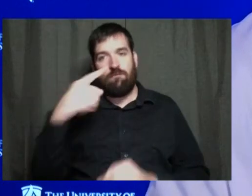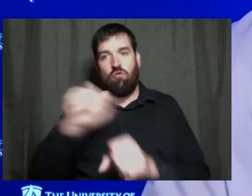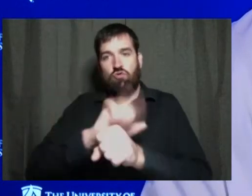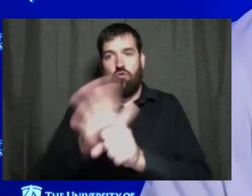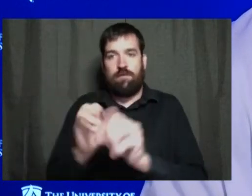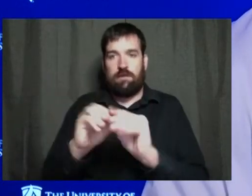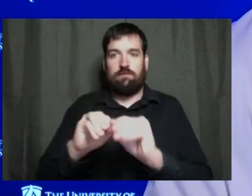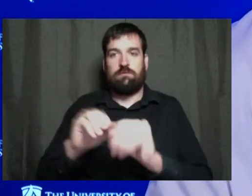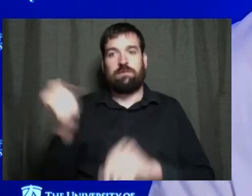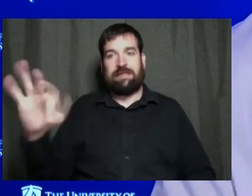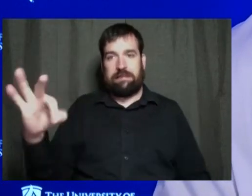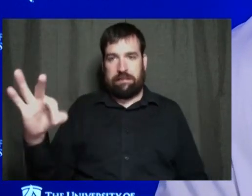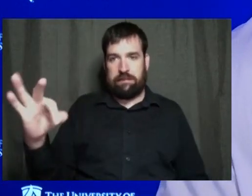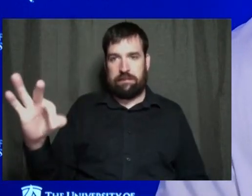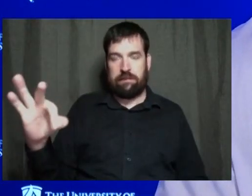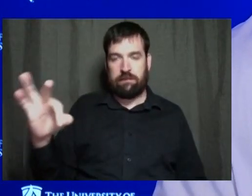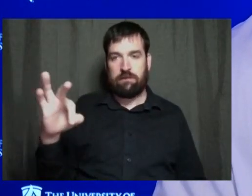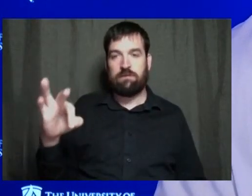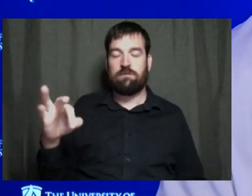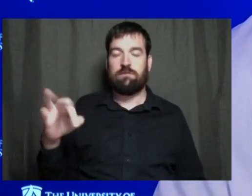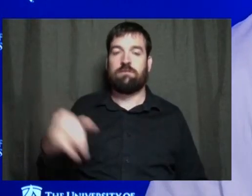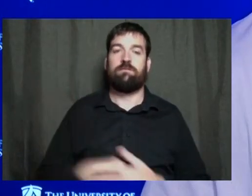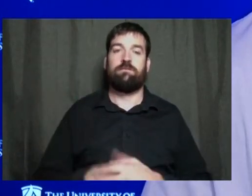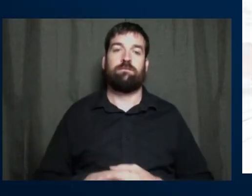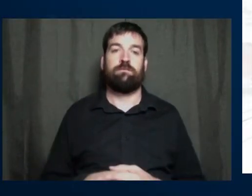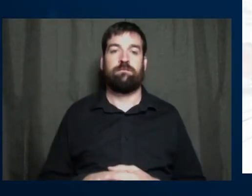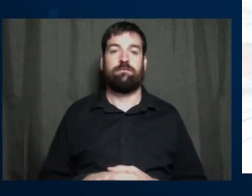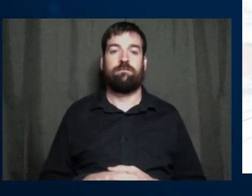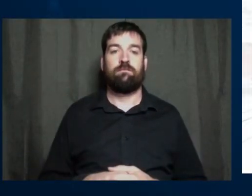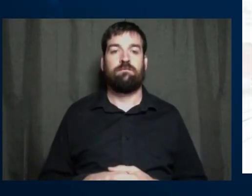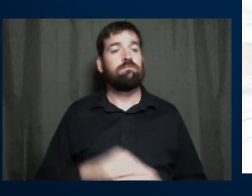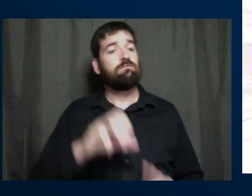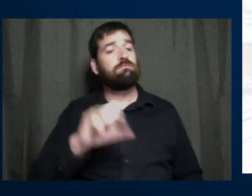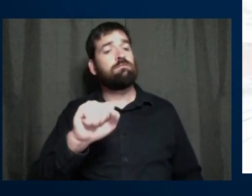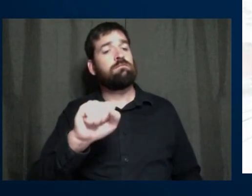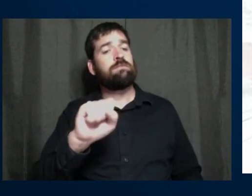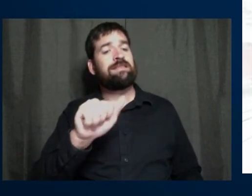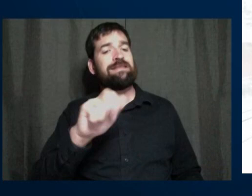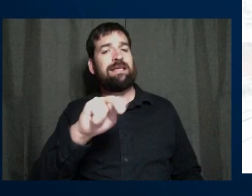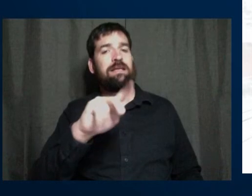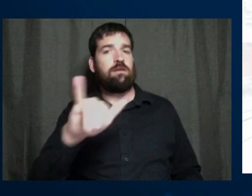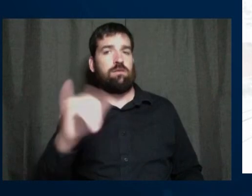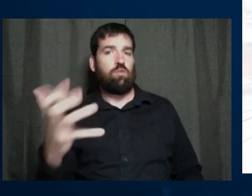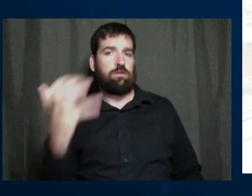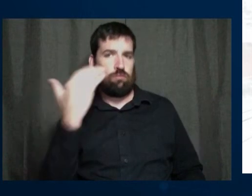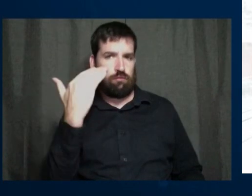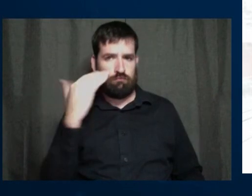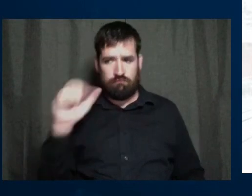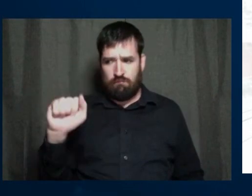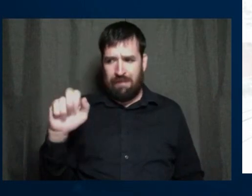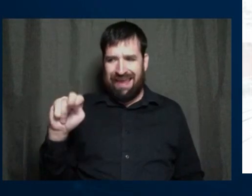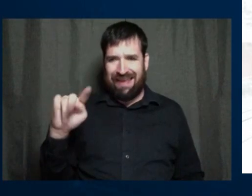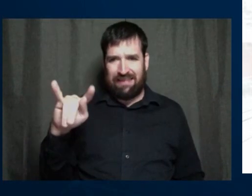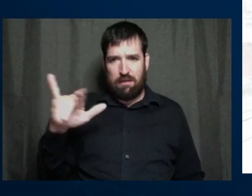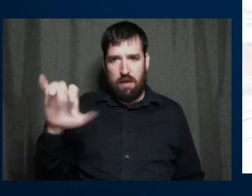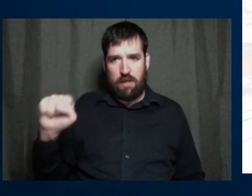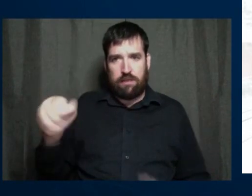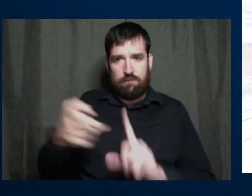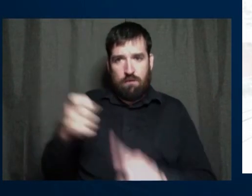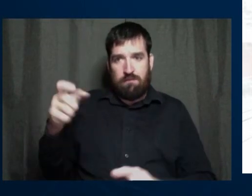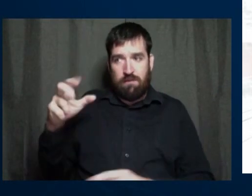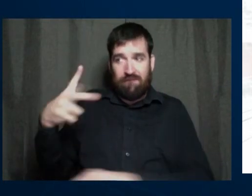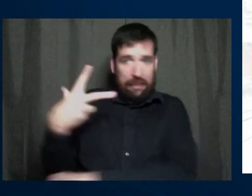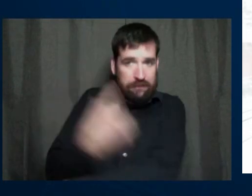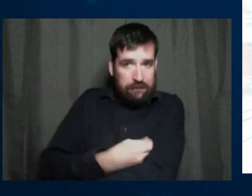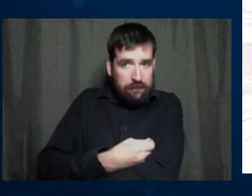the placenta to give protection to baby. Sandy wants to know, is there a way to determine whether antibodies are from the vaccine versus